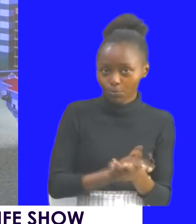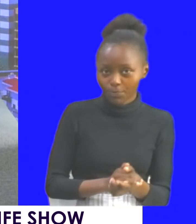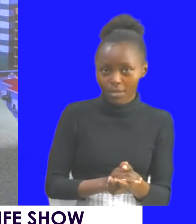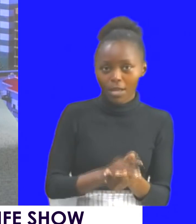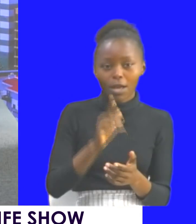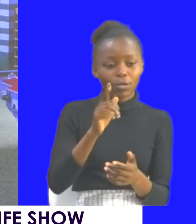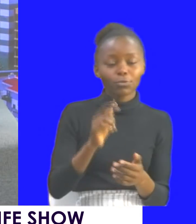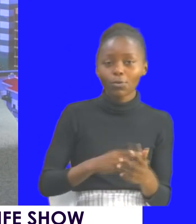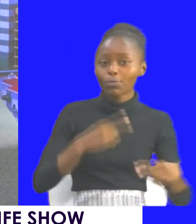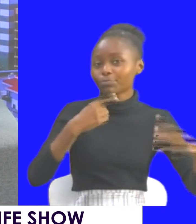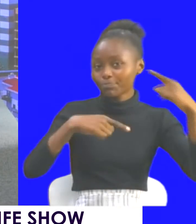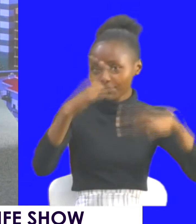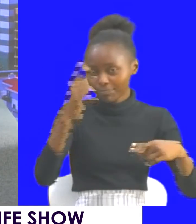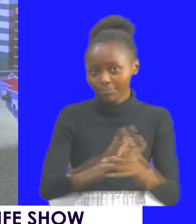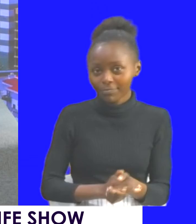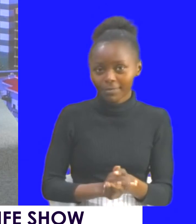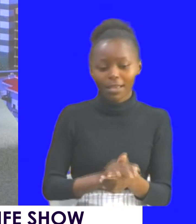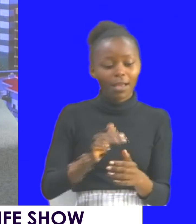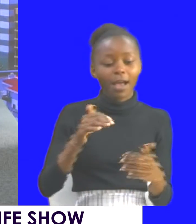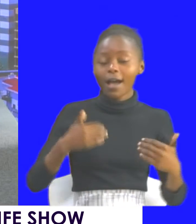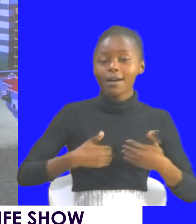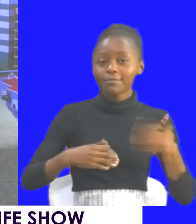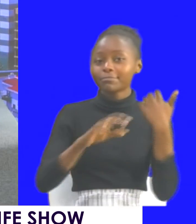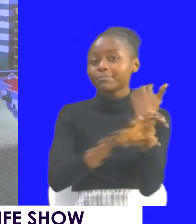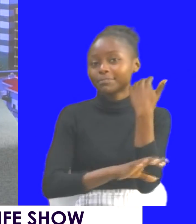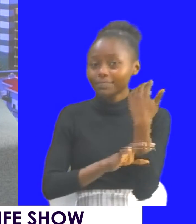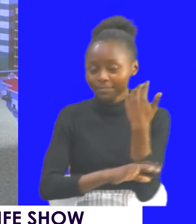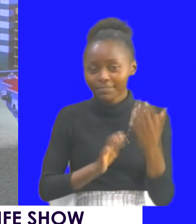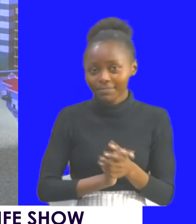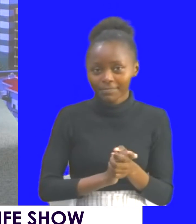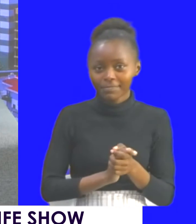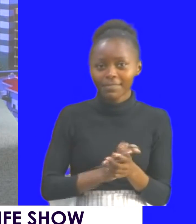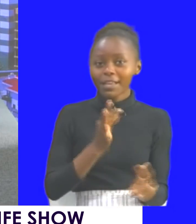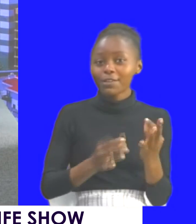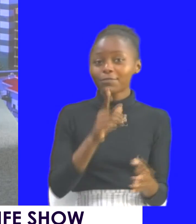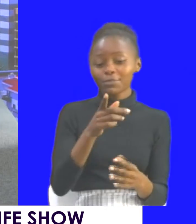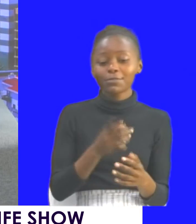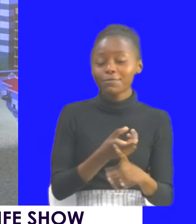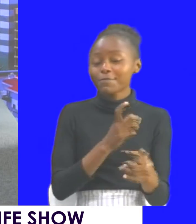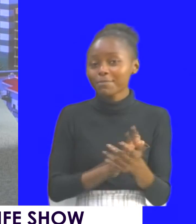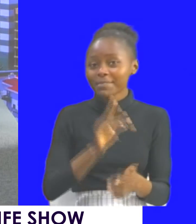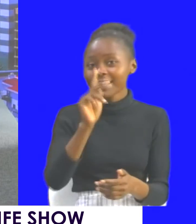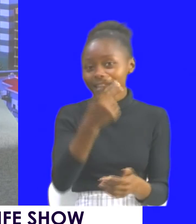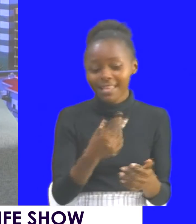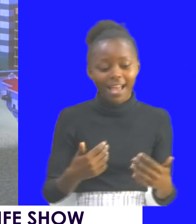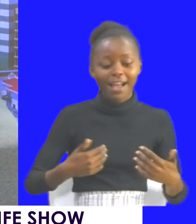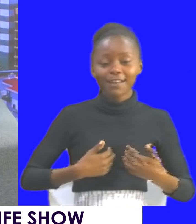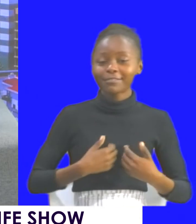it. You have a country. If you're a Kenyan, you have the beloved country,